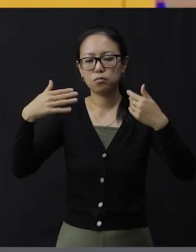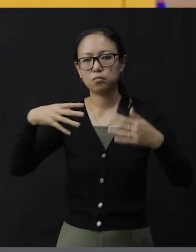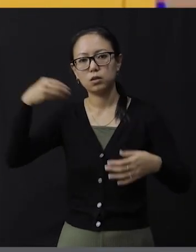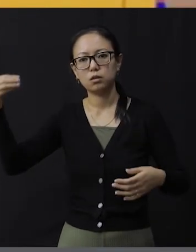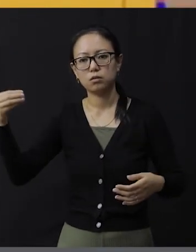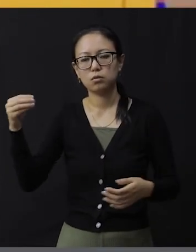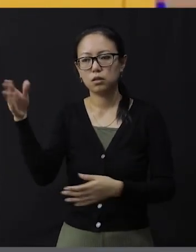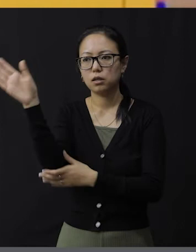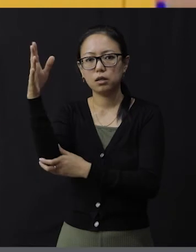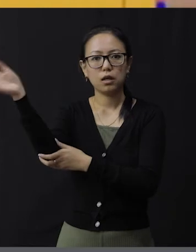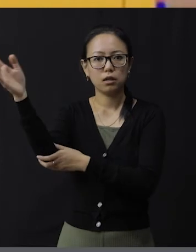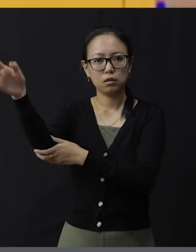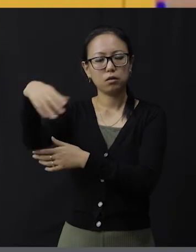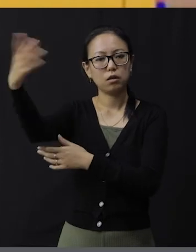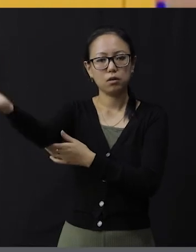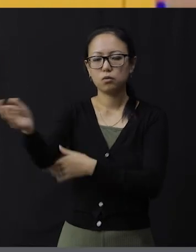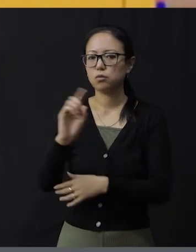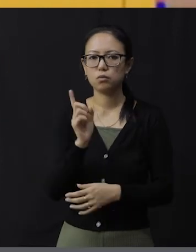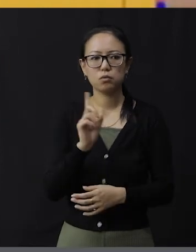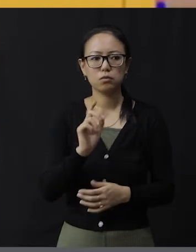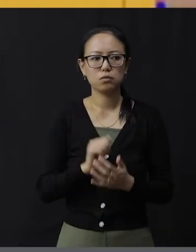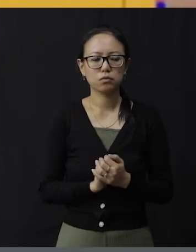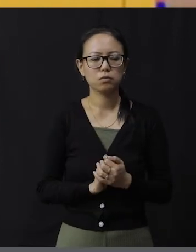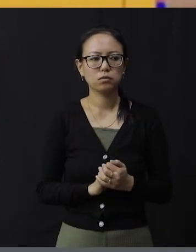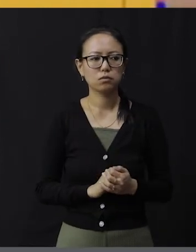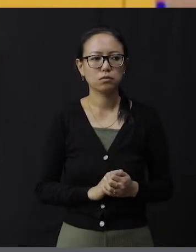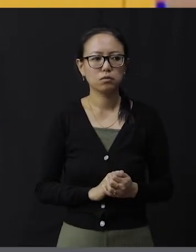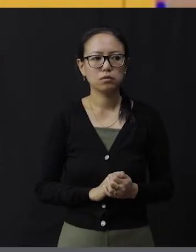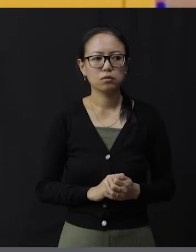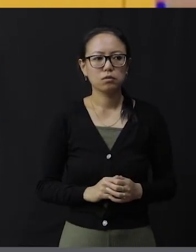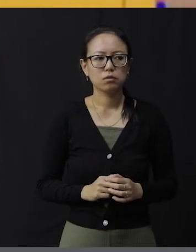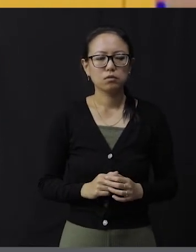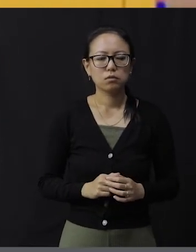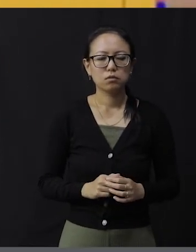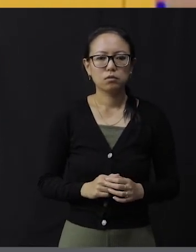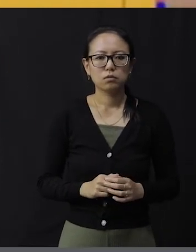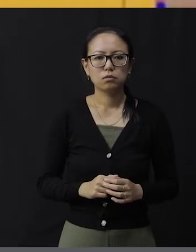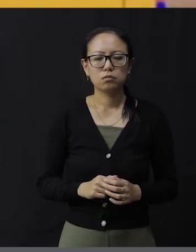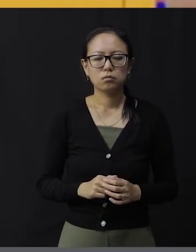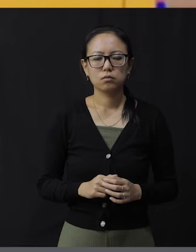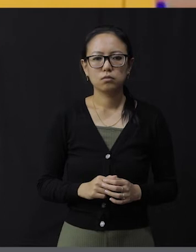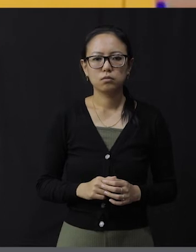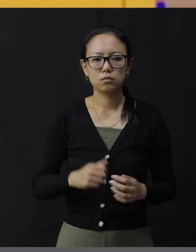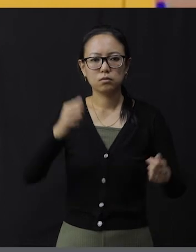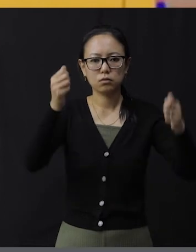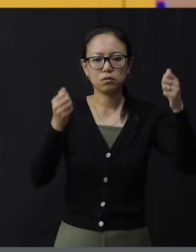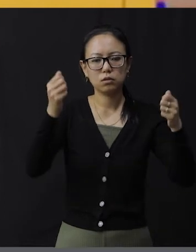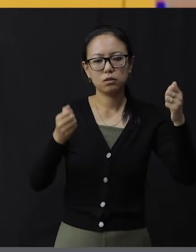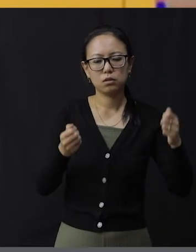that you should never try to get in or off of the moving bus or a car, or you should never jump